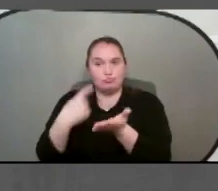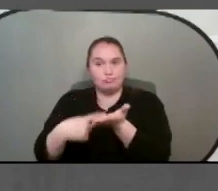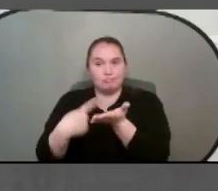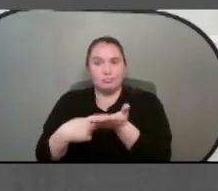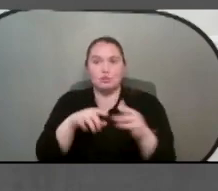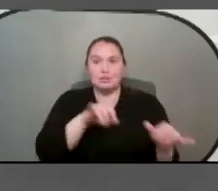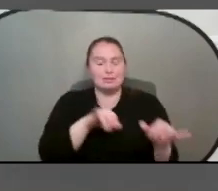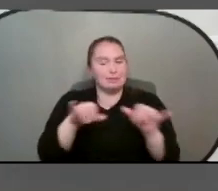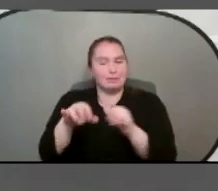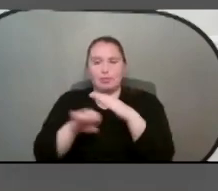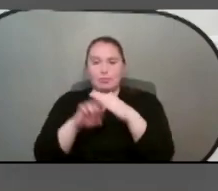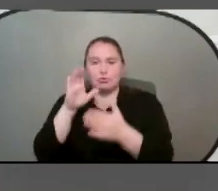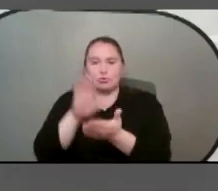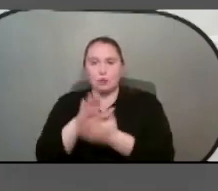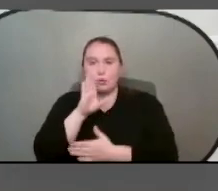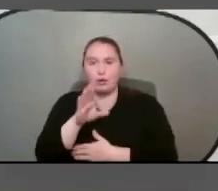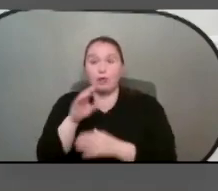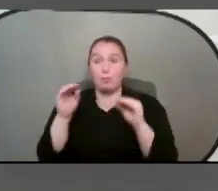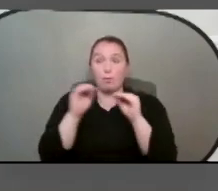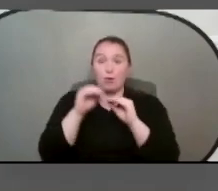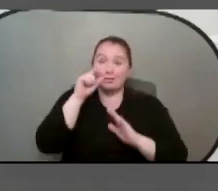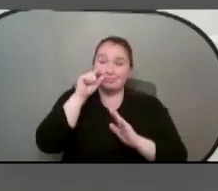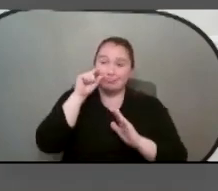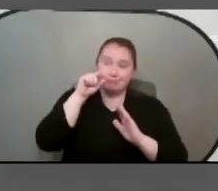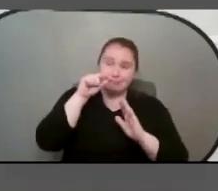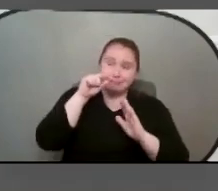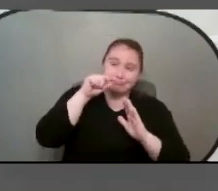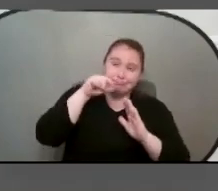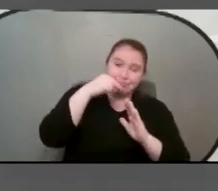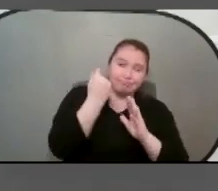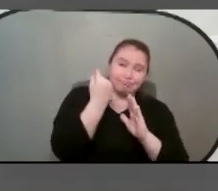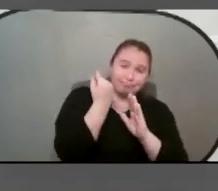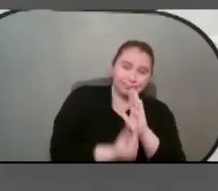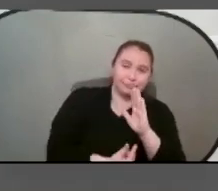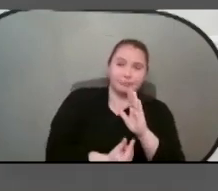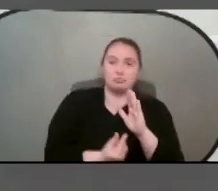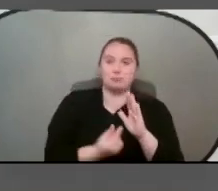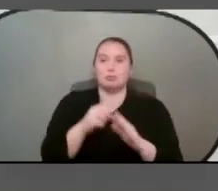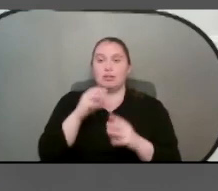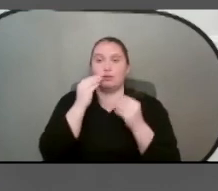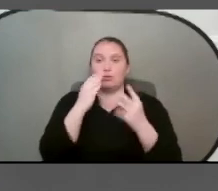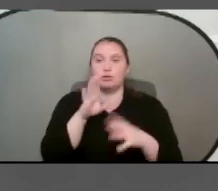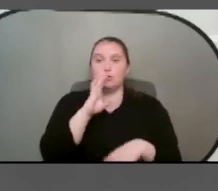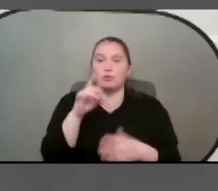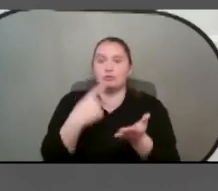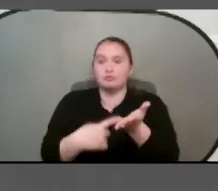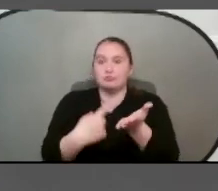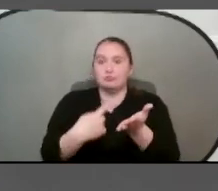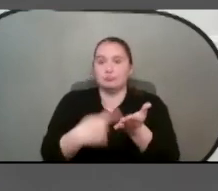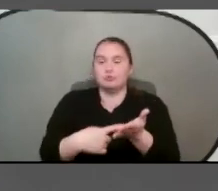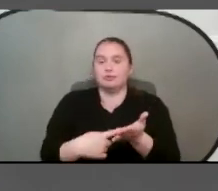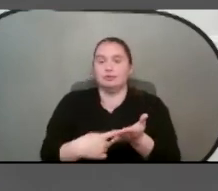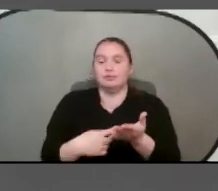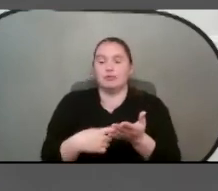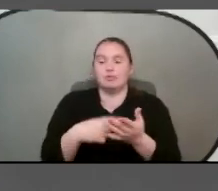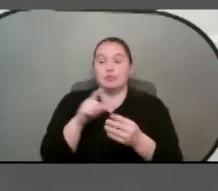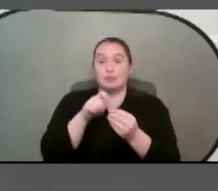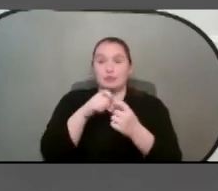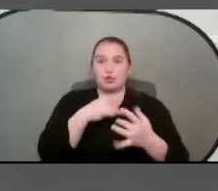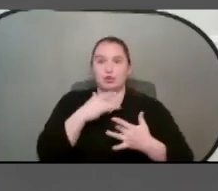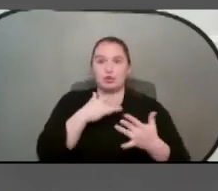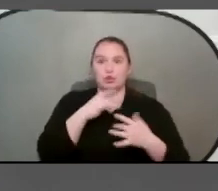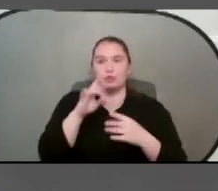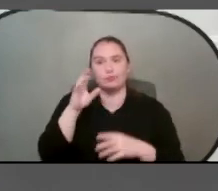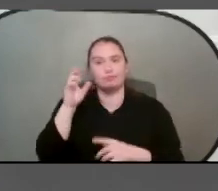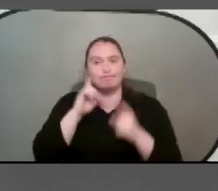elementary schools. We're going to come back with more detailed information that addresses specific concerns we're hearing about before we sort of